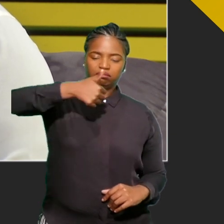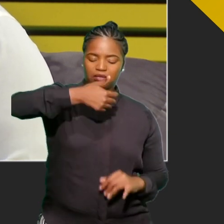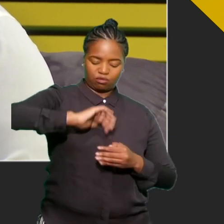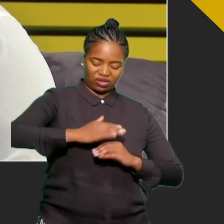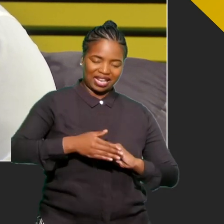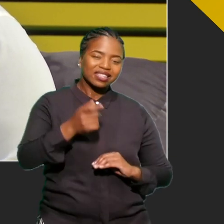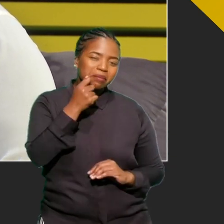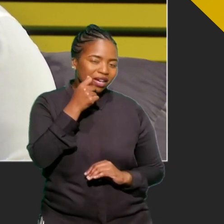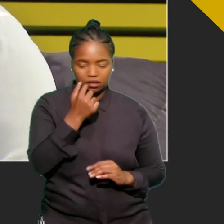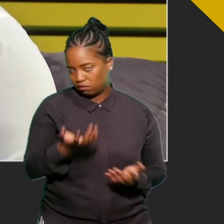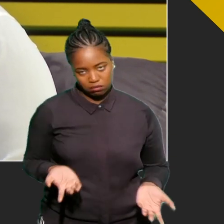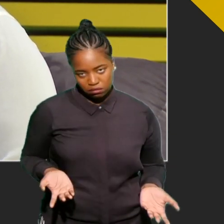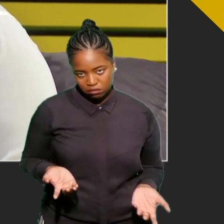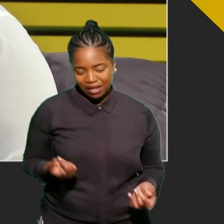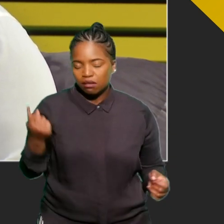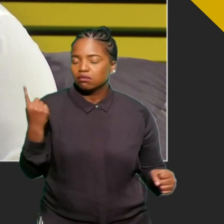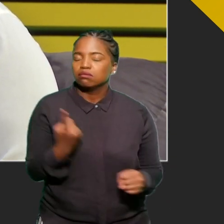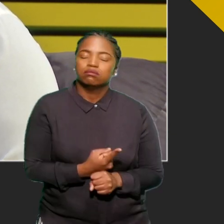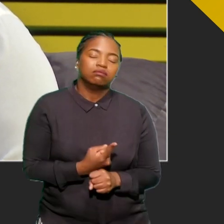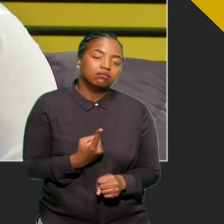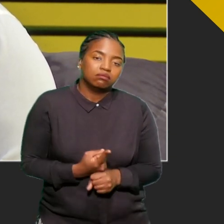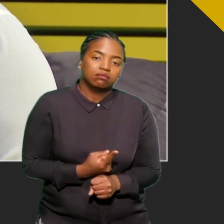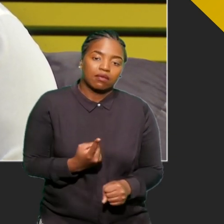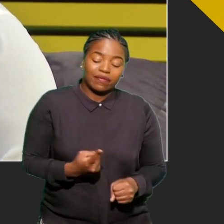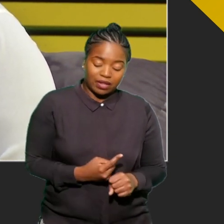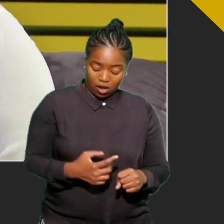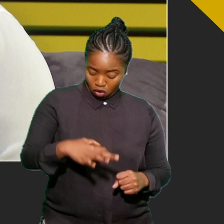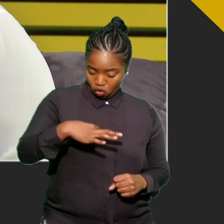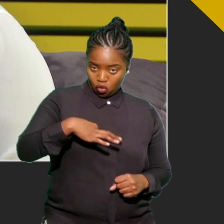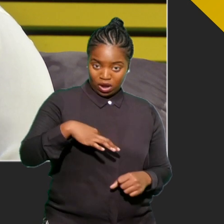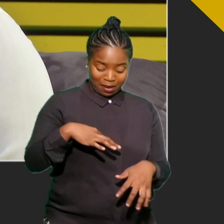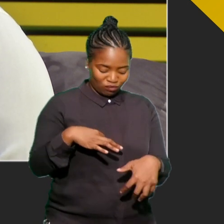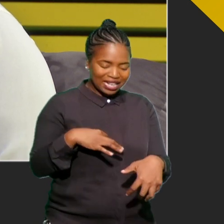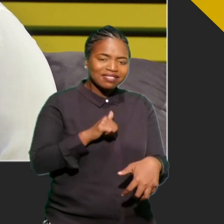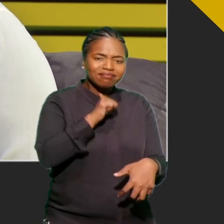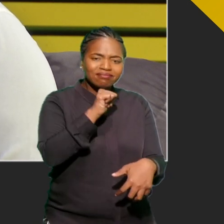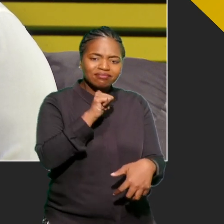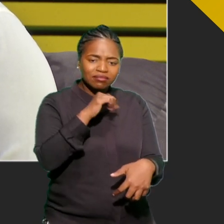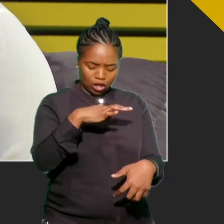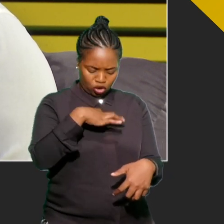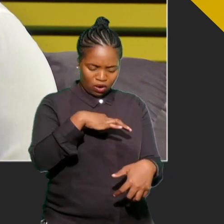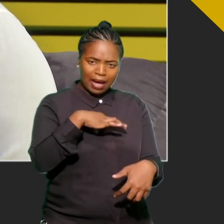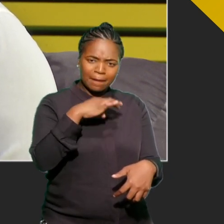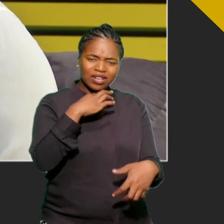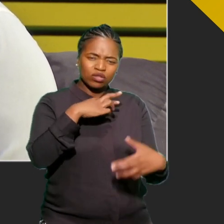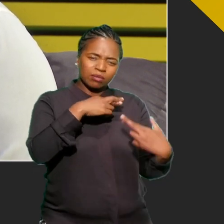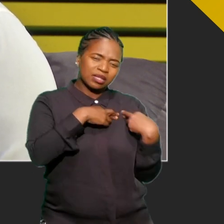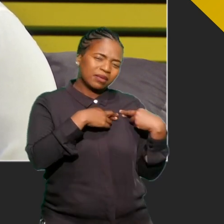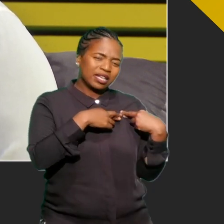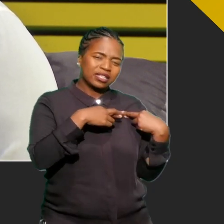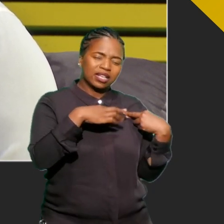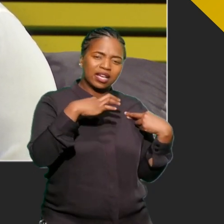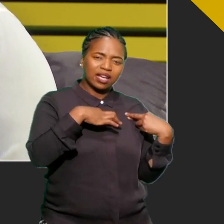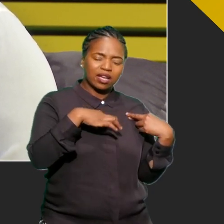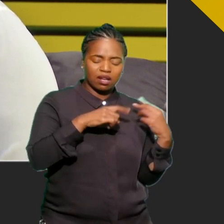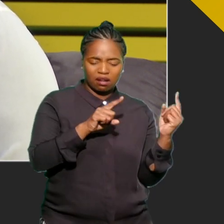men, you know, all the time. Even when a girl becomes pregnant, regardless of age, it's her responsibility to go to the